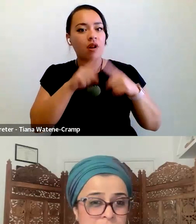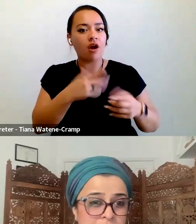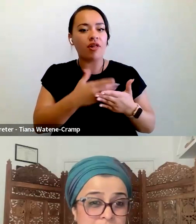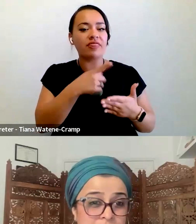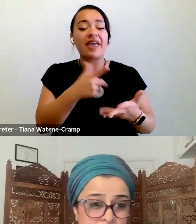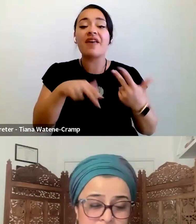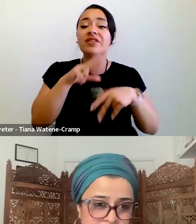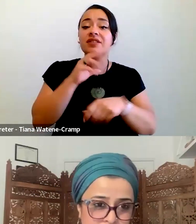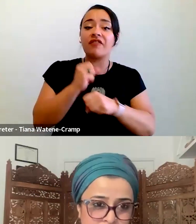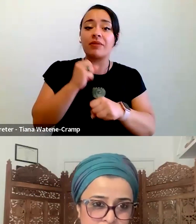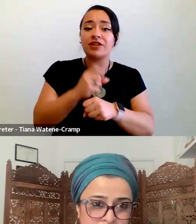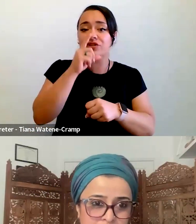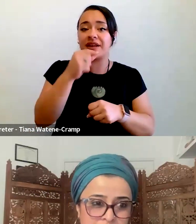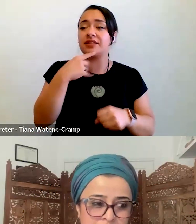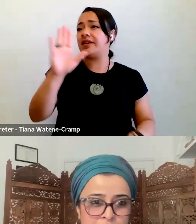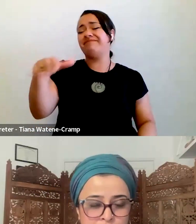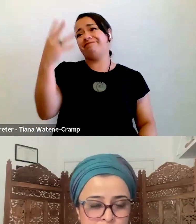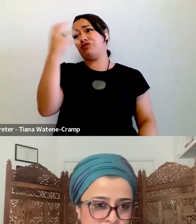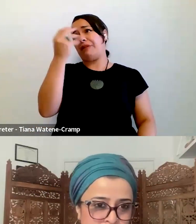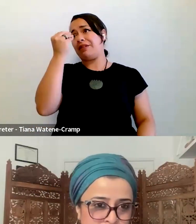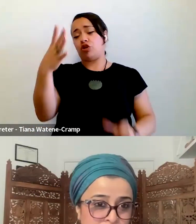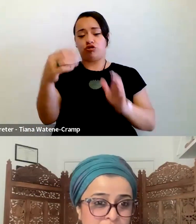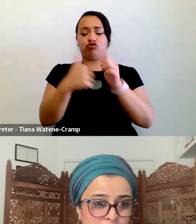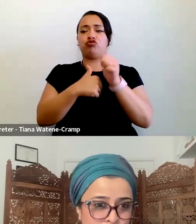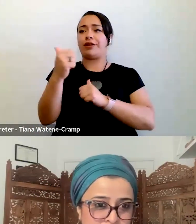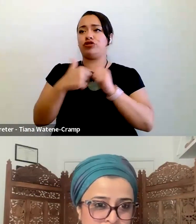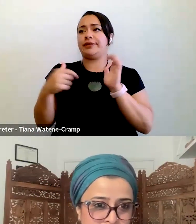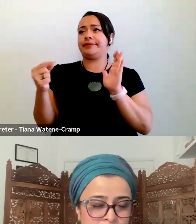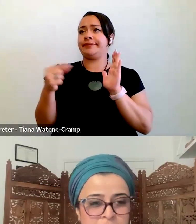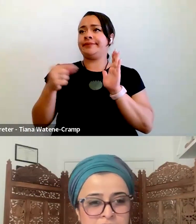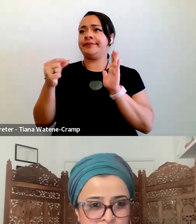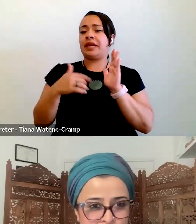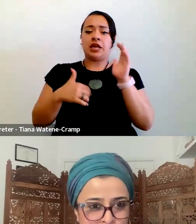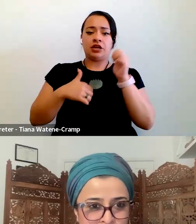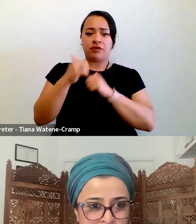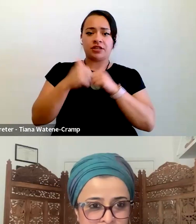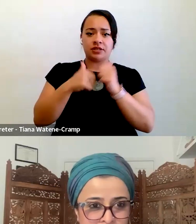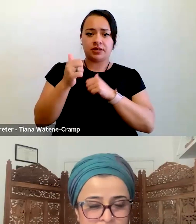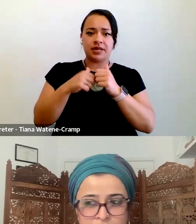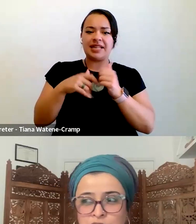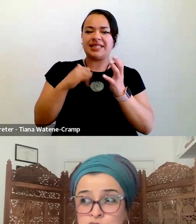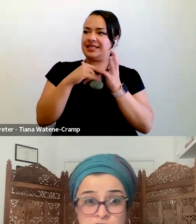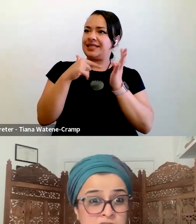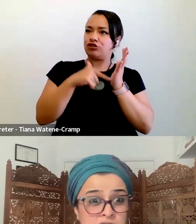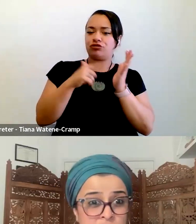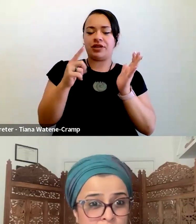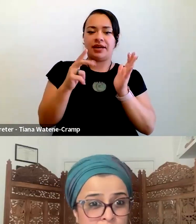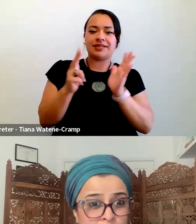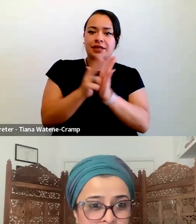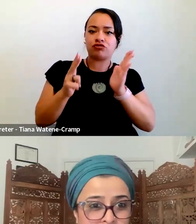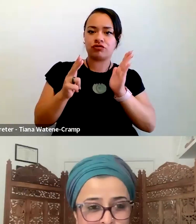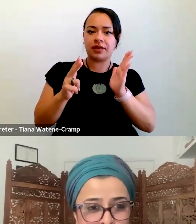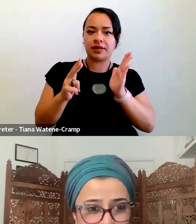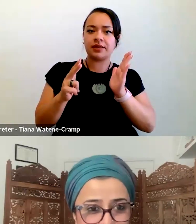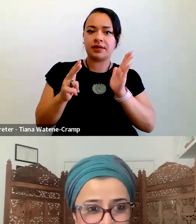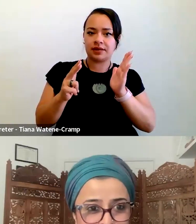well, look, it's the strategy. It's the government endorsed strategy. We've all signed up to it. It's a statutory thing. Yes. You know, gender